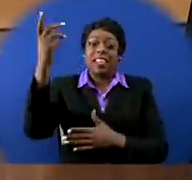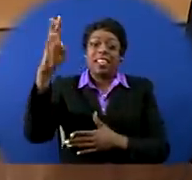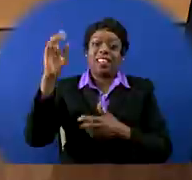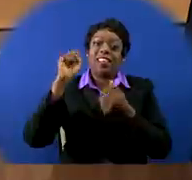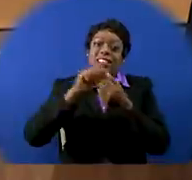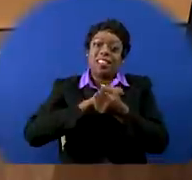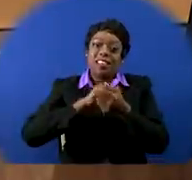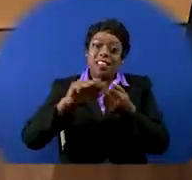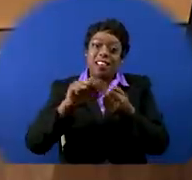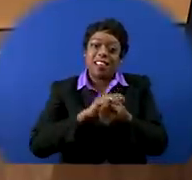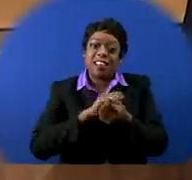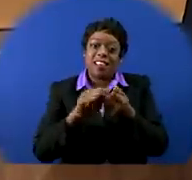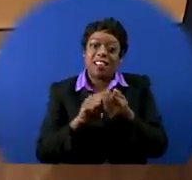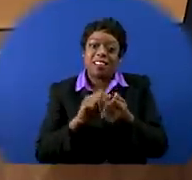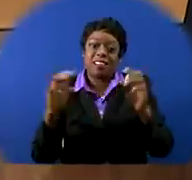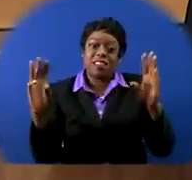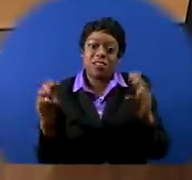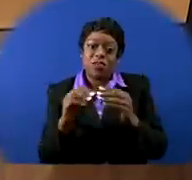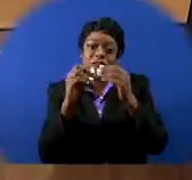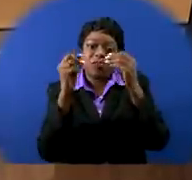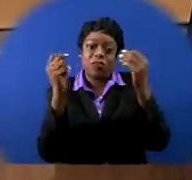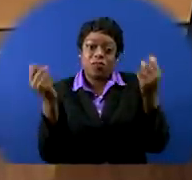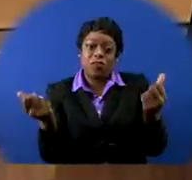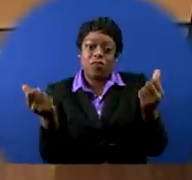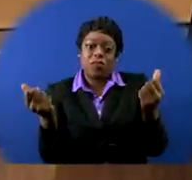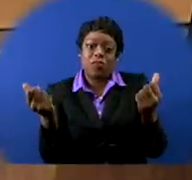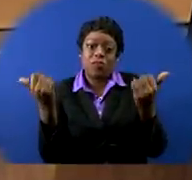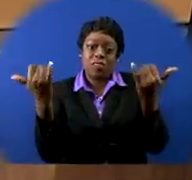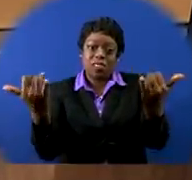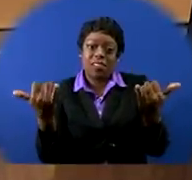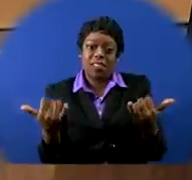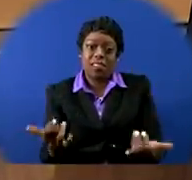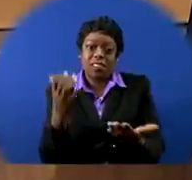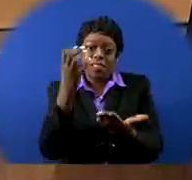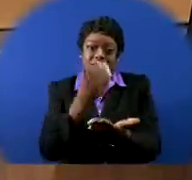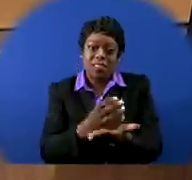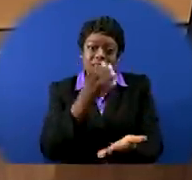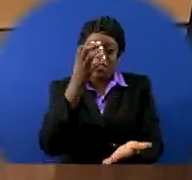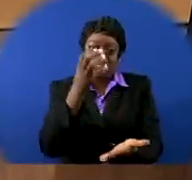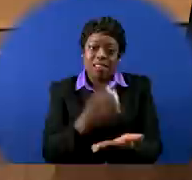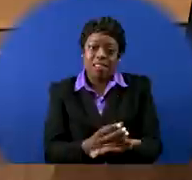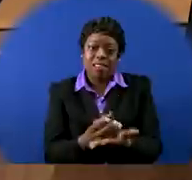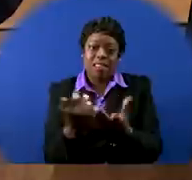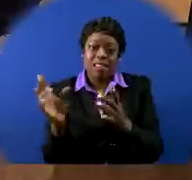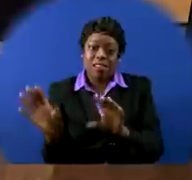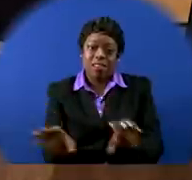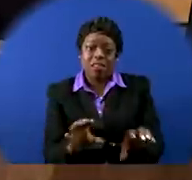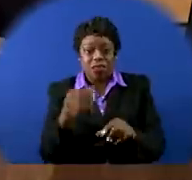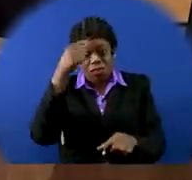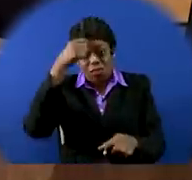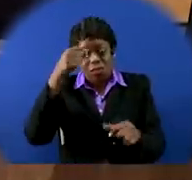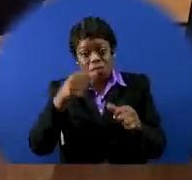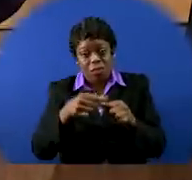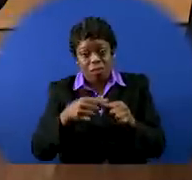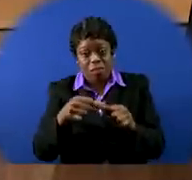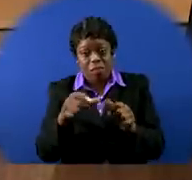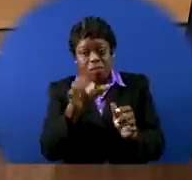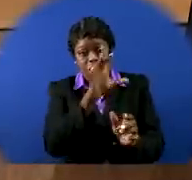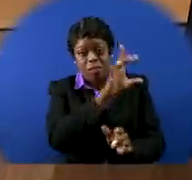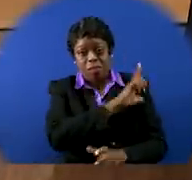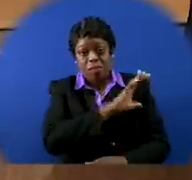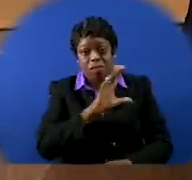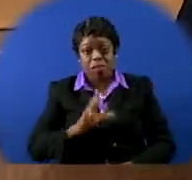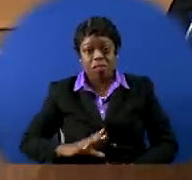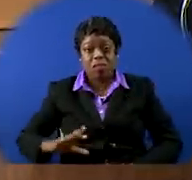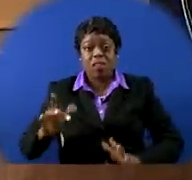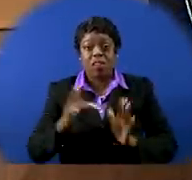away. And as we partake of the cup today, let's do so in remembrance of the Lord Jesus Christ, who has taken all of our sins away. Let's